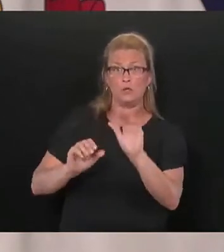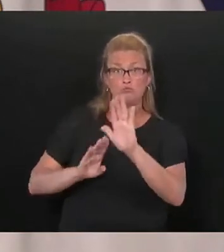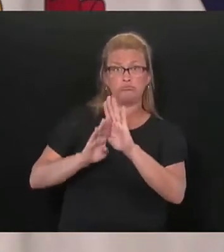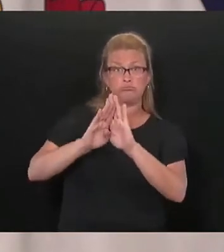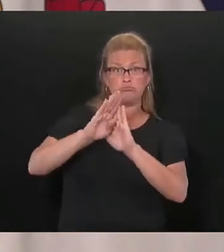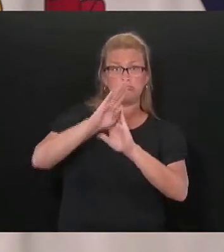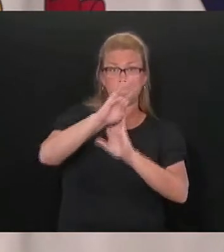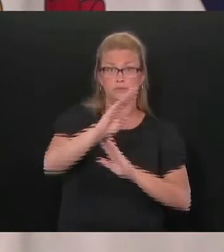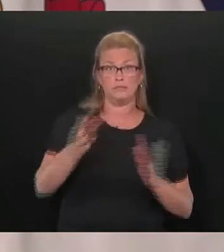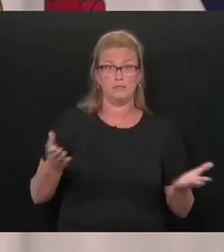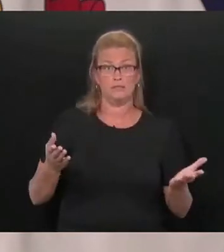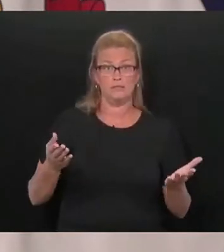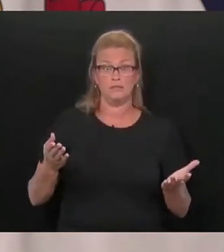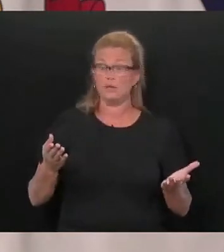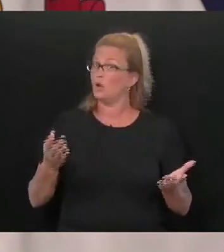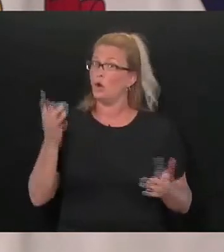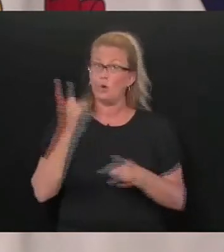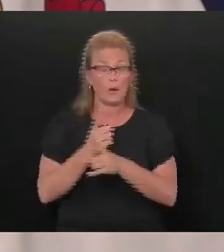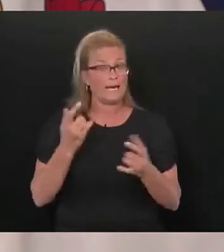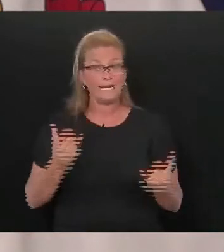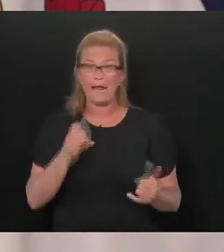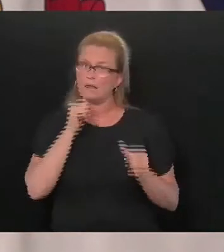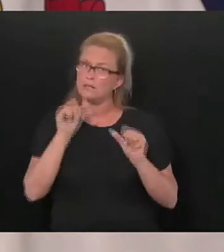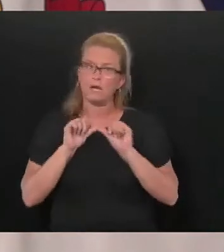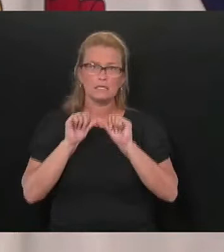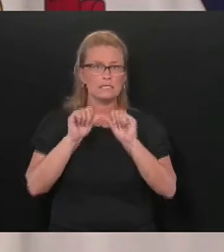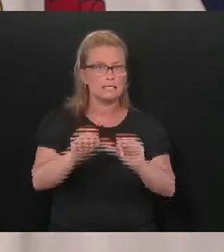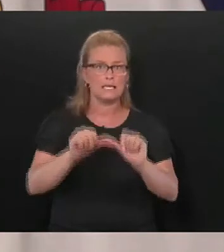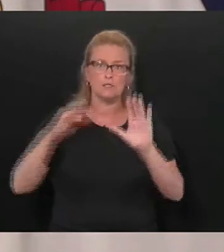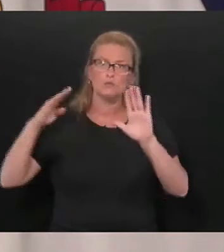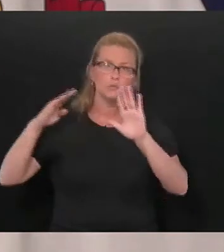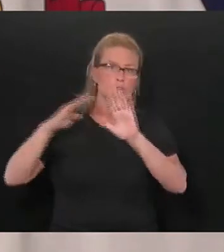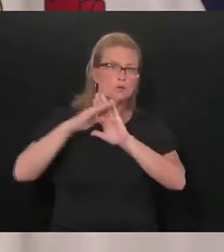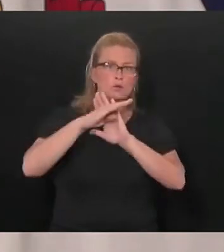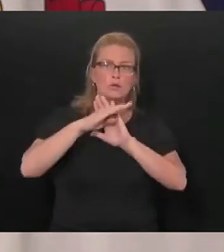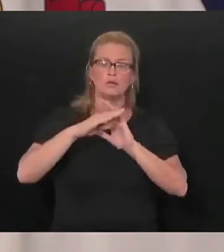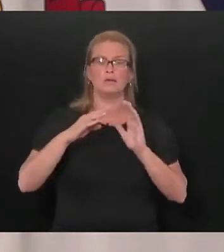worse, they're not continuing to get worse and worse, today at least.